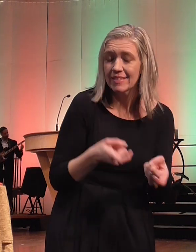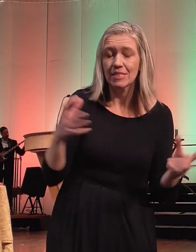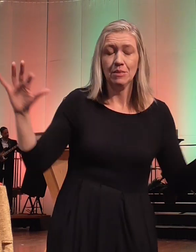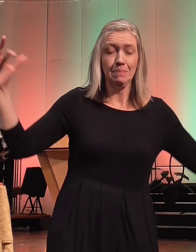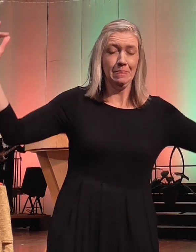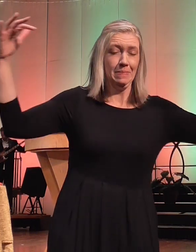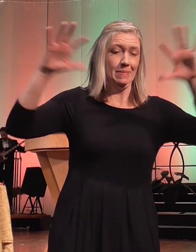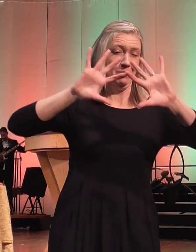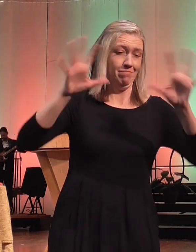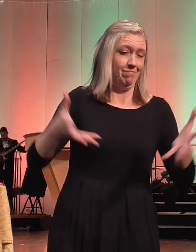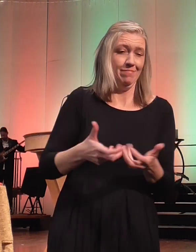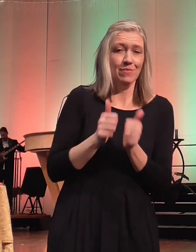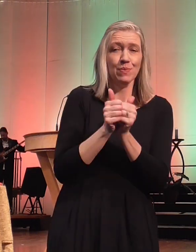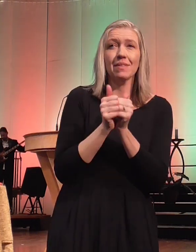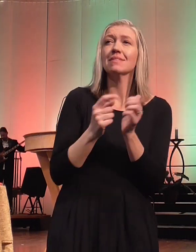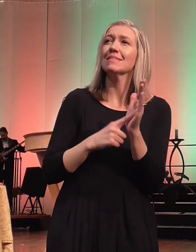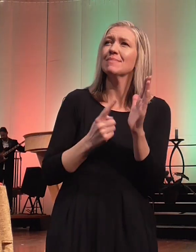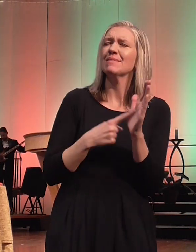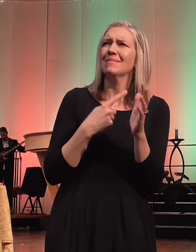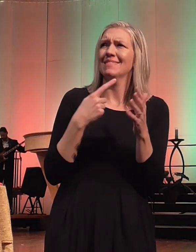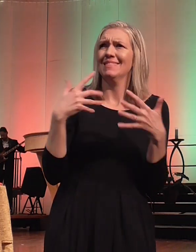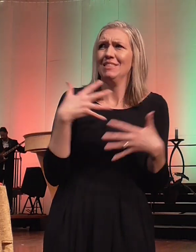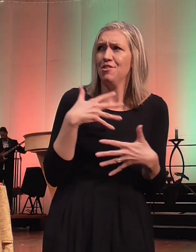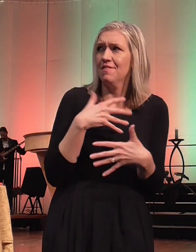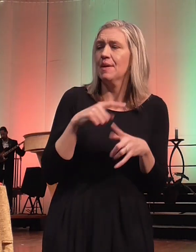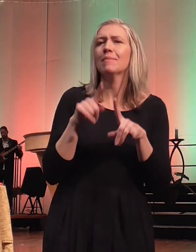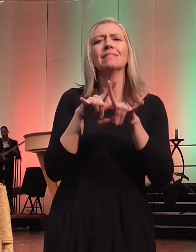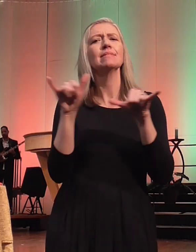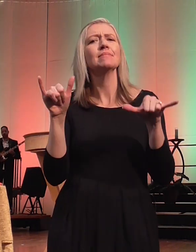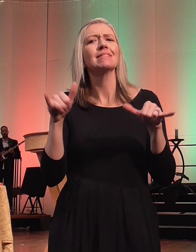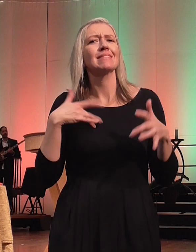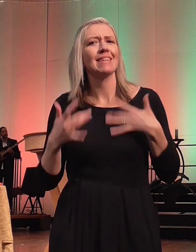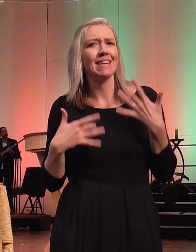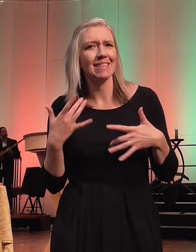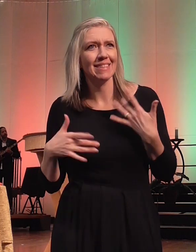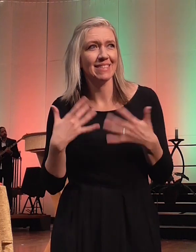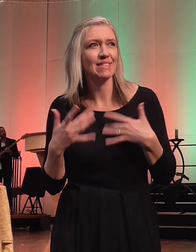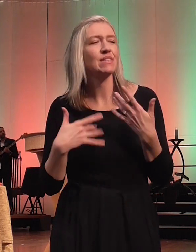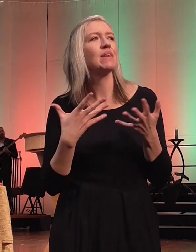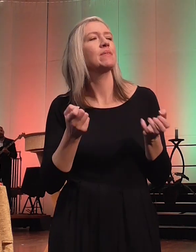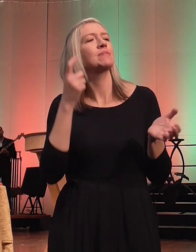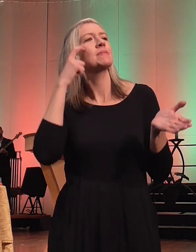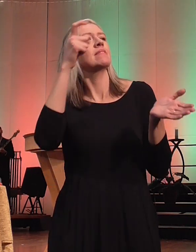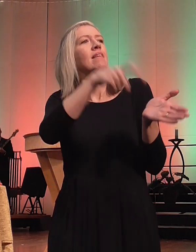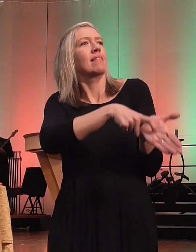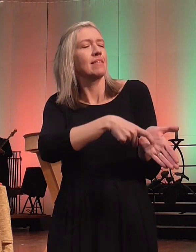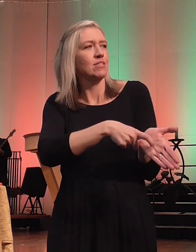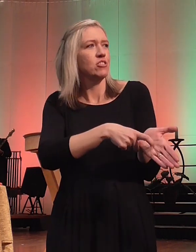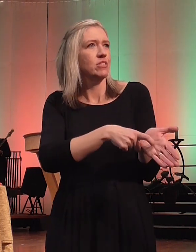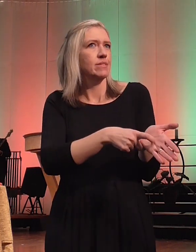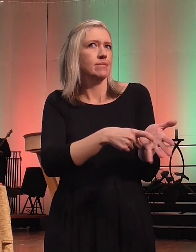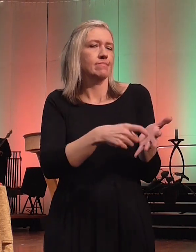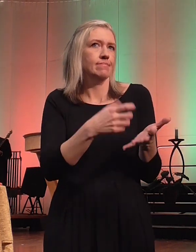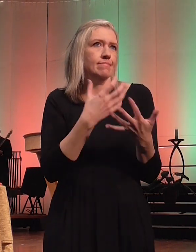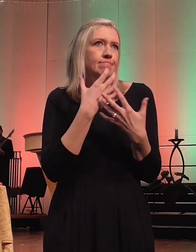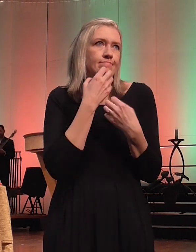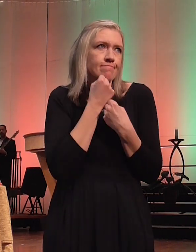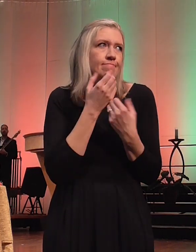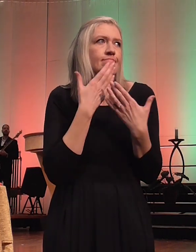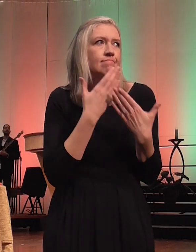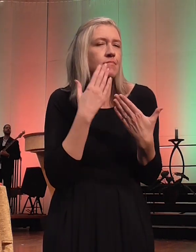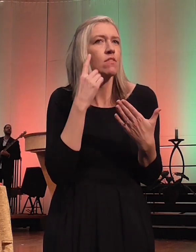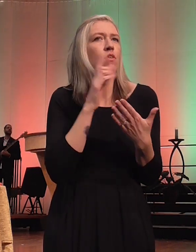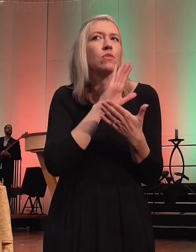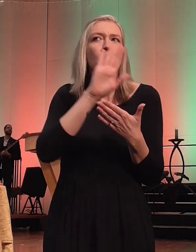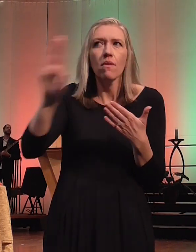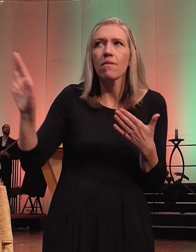so sometimes it's terrifying, but it is kind of exciting as well. And so I just want to acknowledge and give thanks for all the generosity